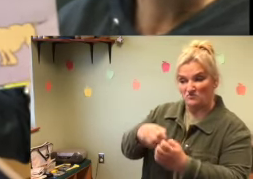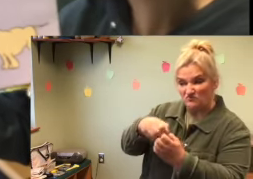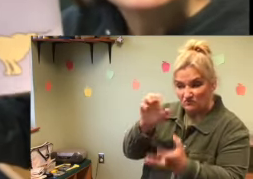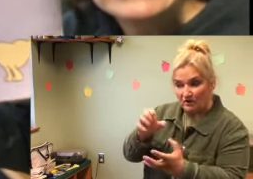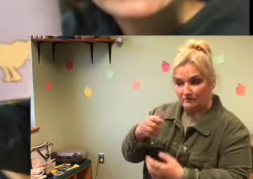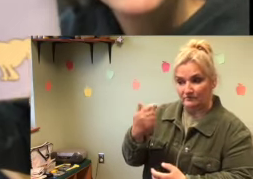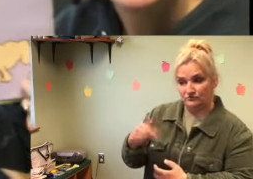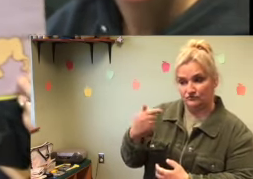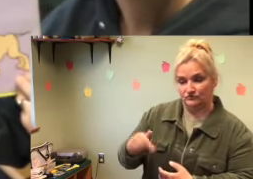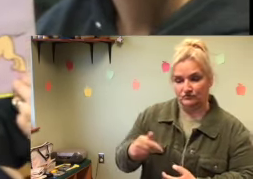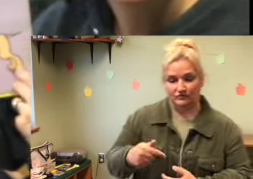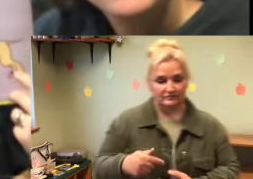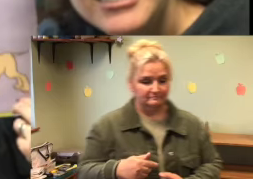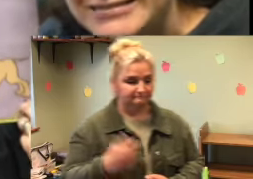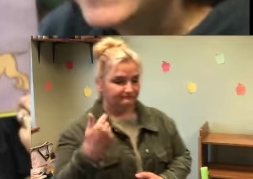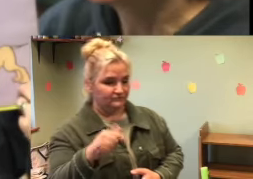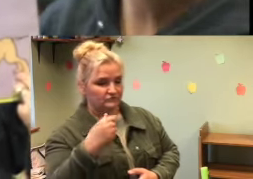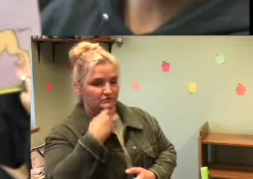moo.